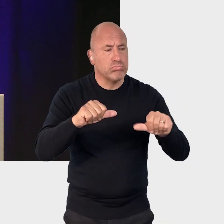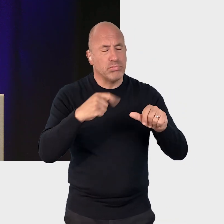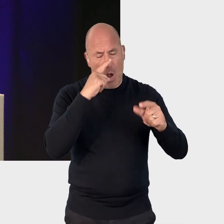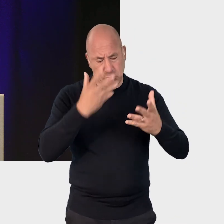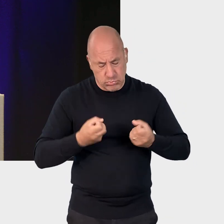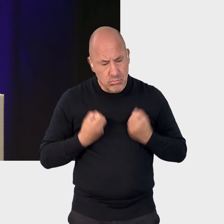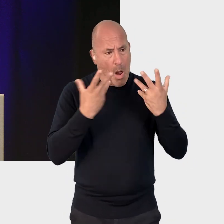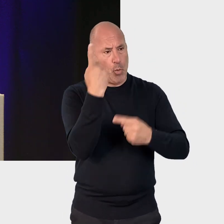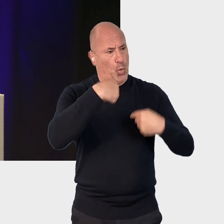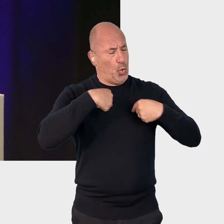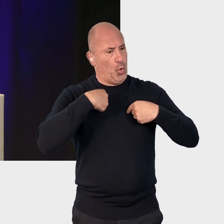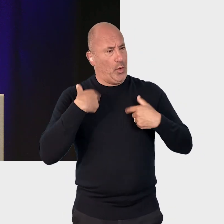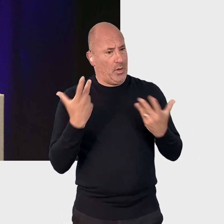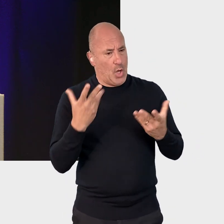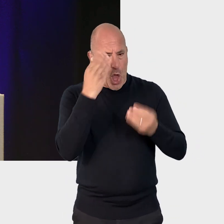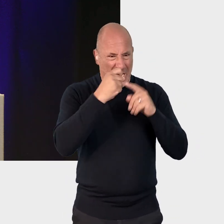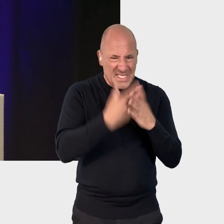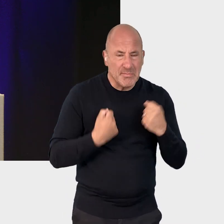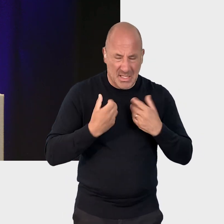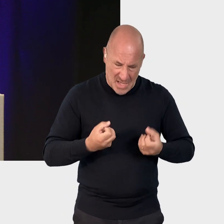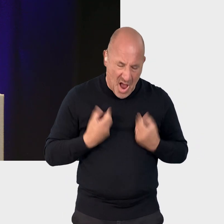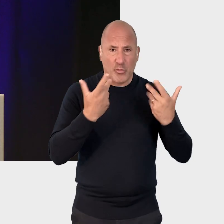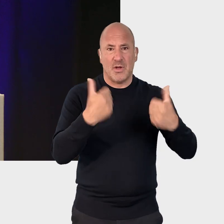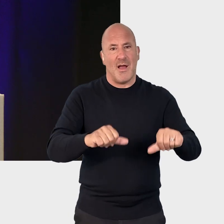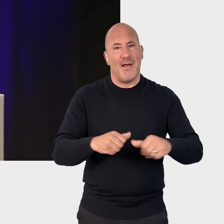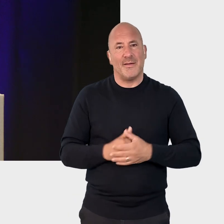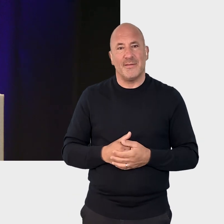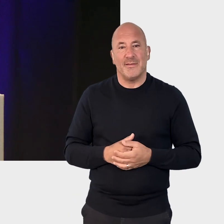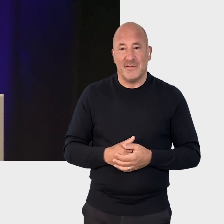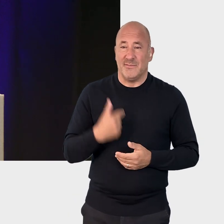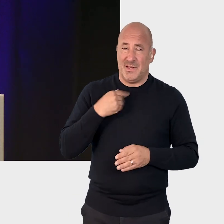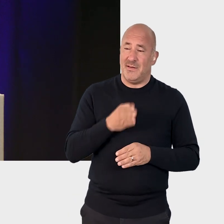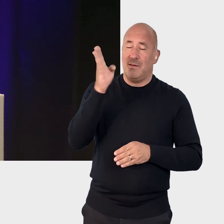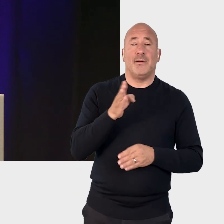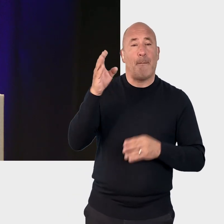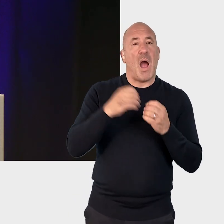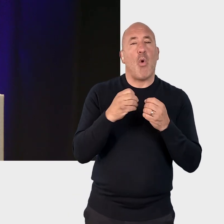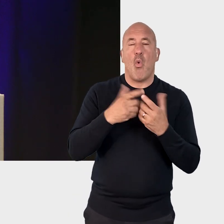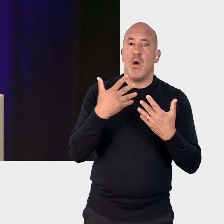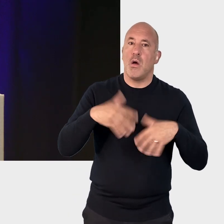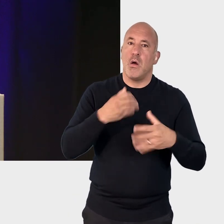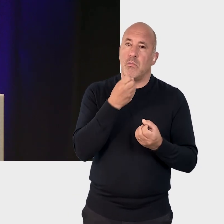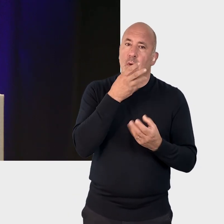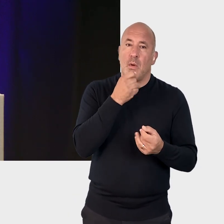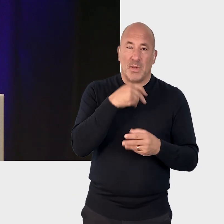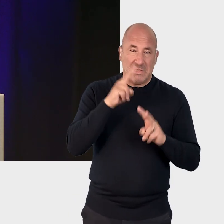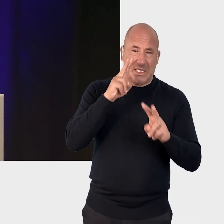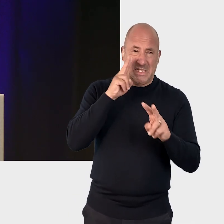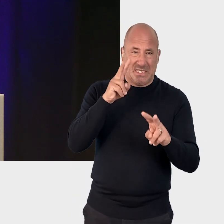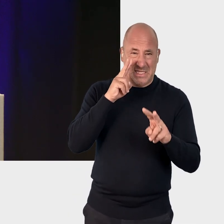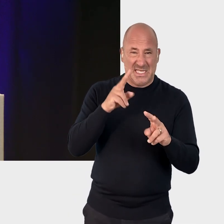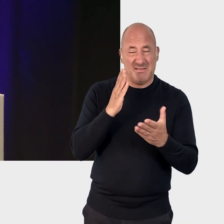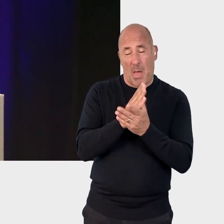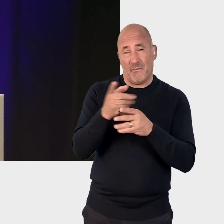to access a cultural offer that is fully accessible and celebrates who they are. It has been a privilege during our time in